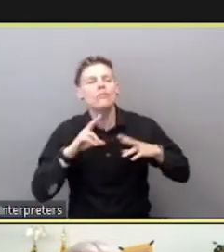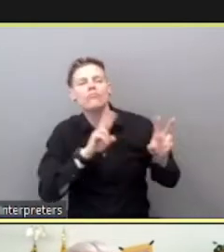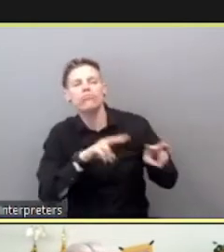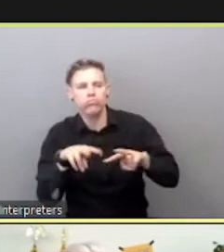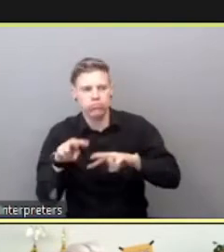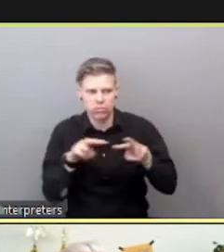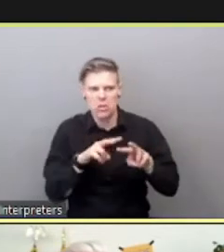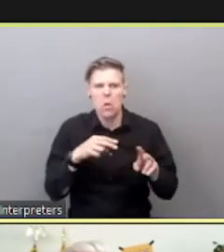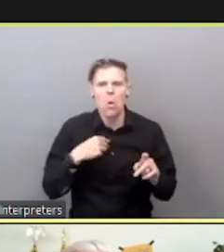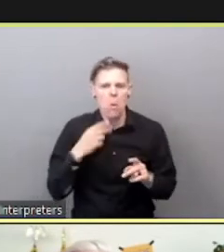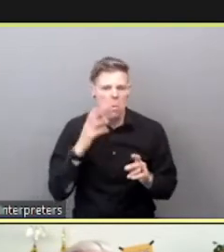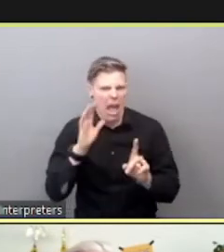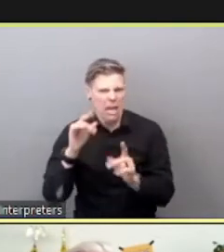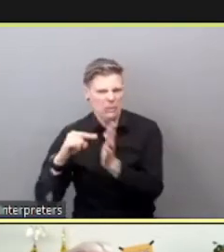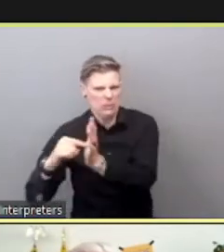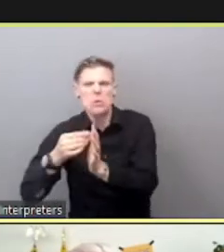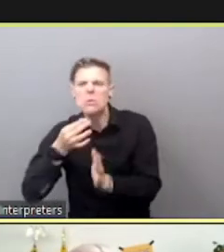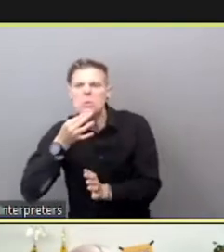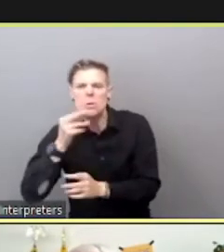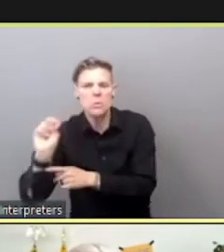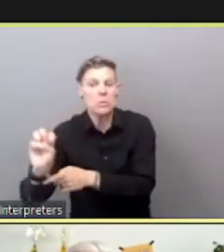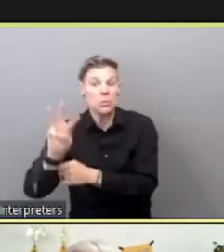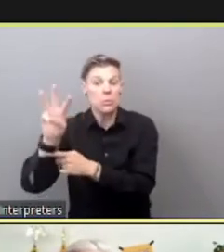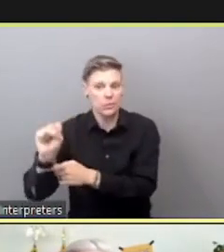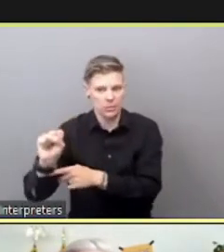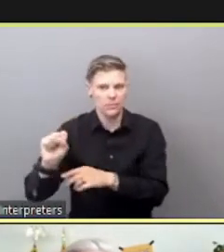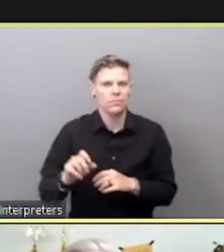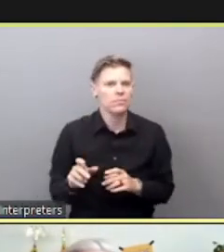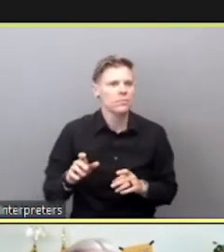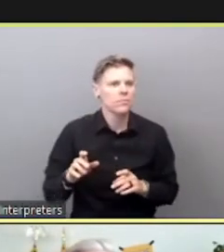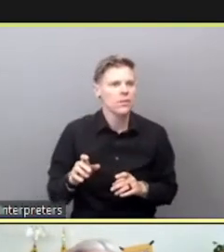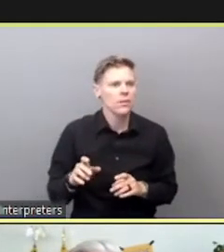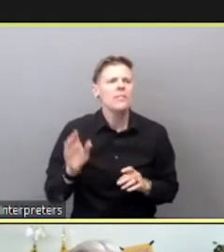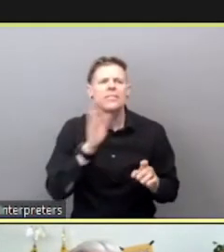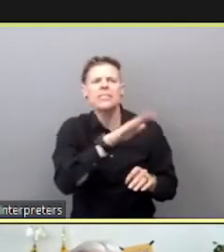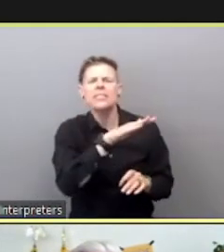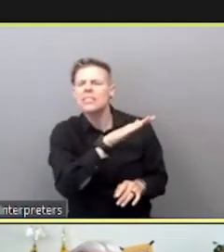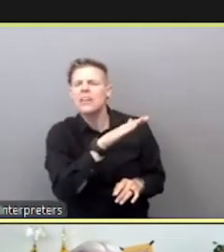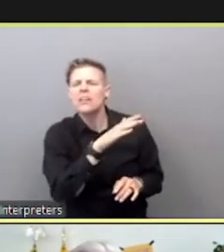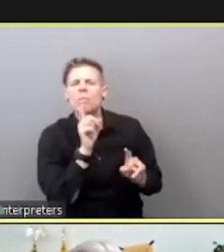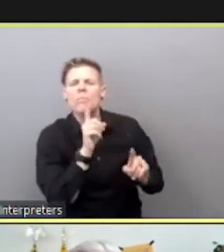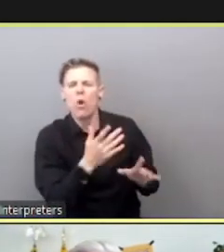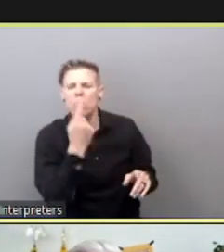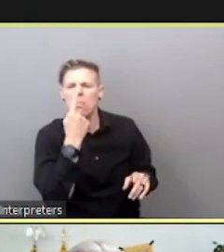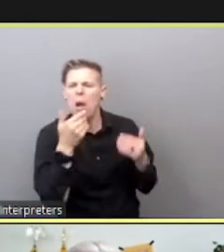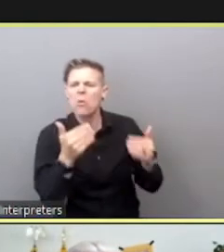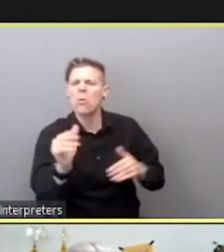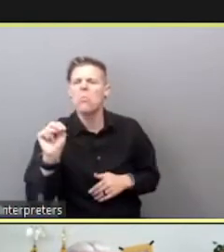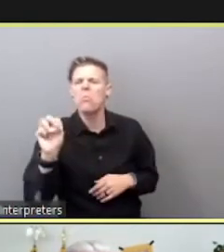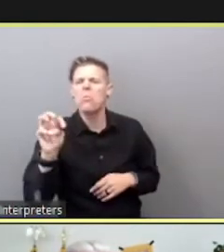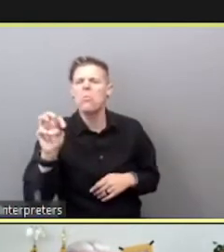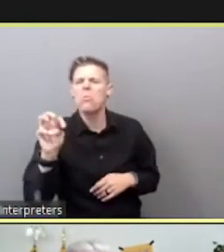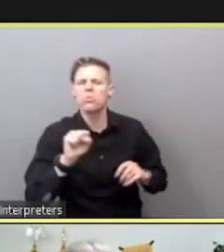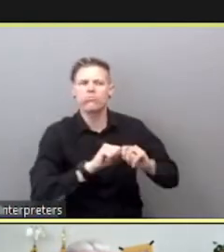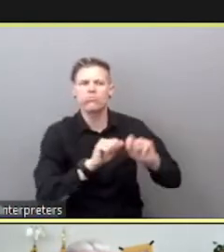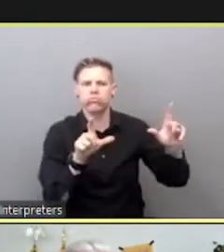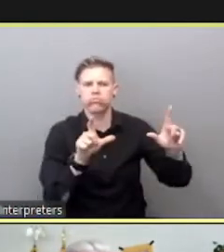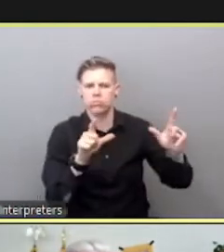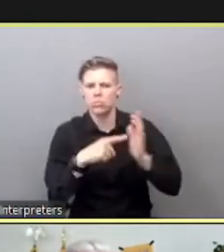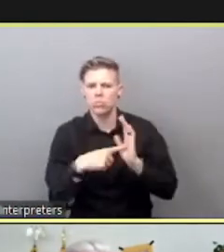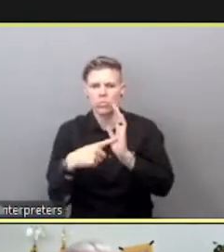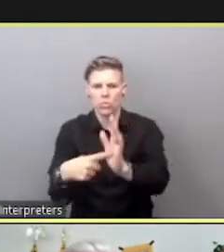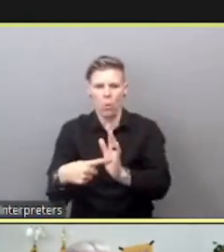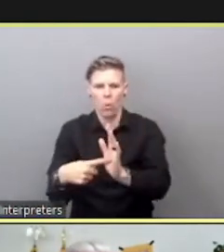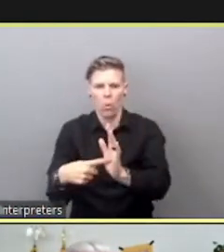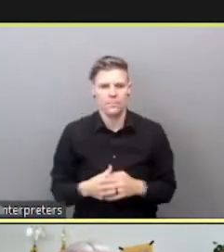it. And why don't we, Brianna, just cut to that video and show this news